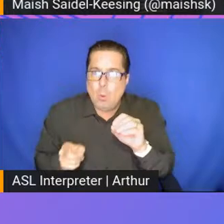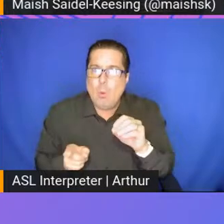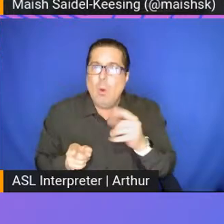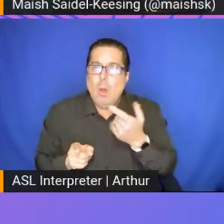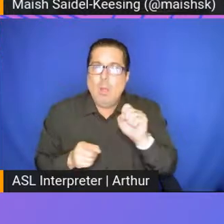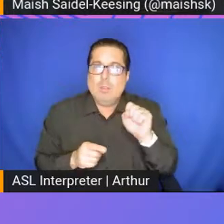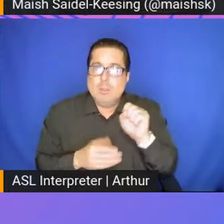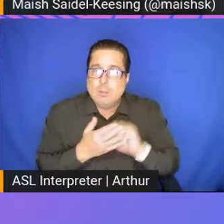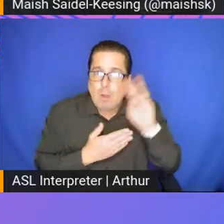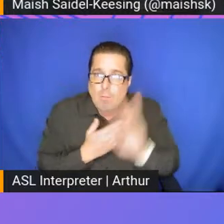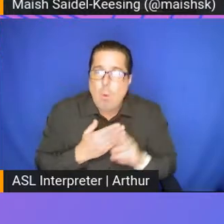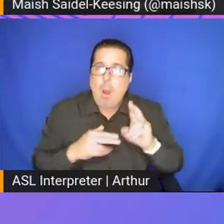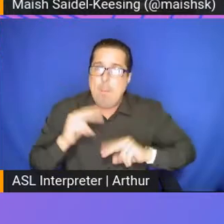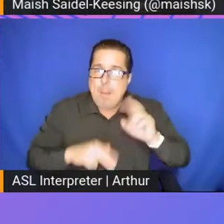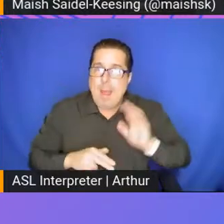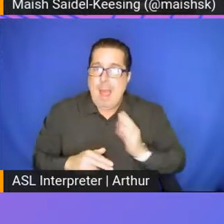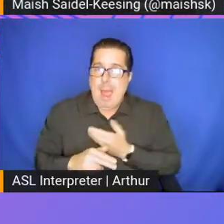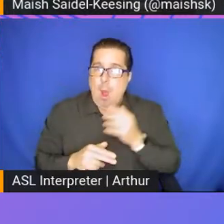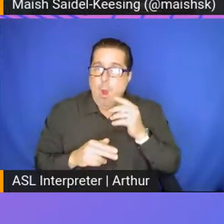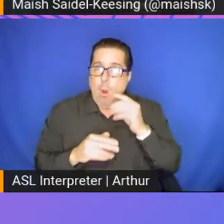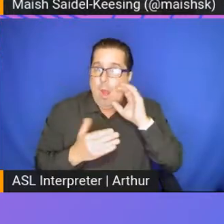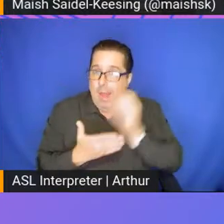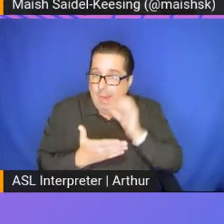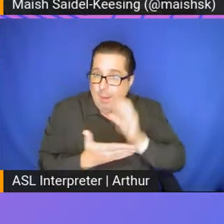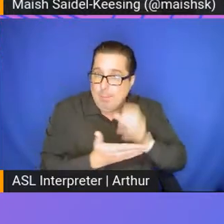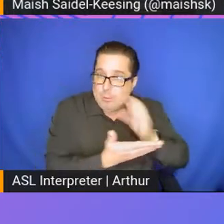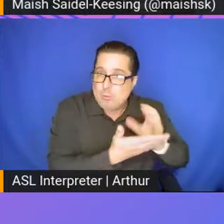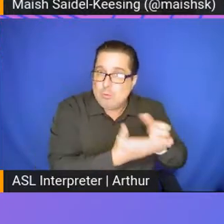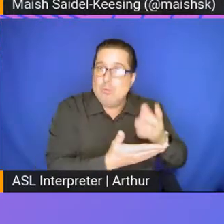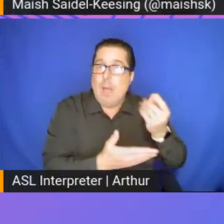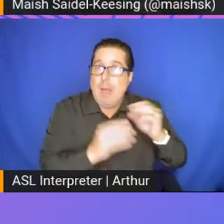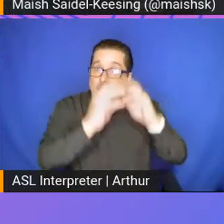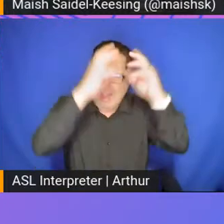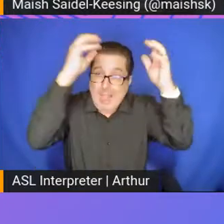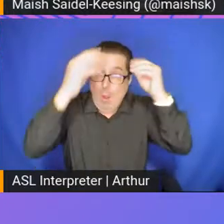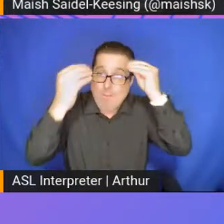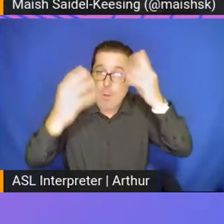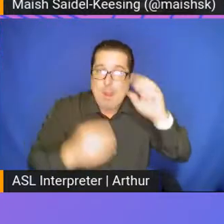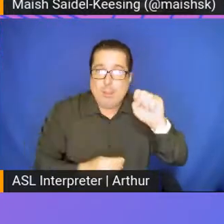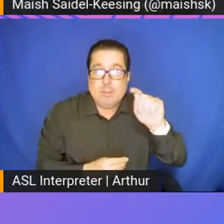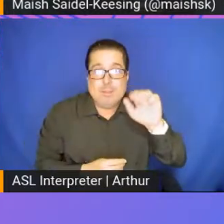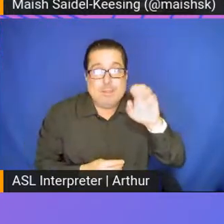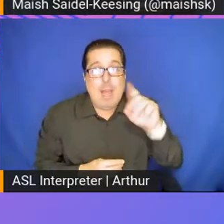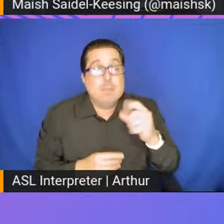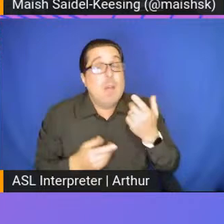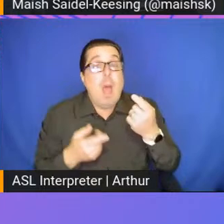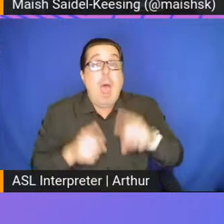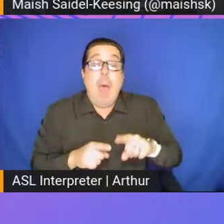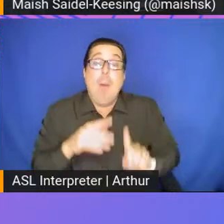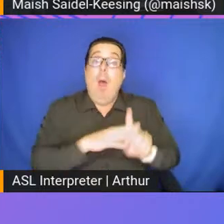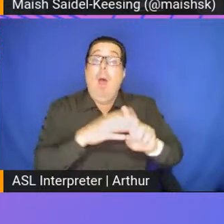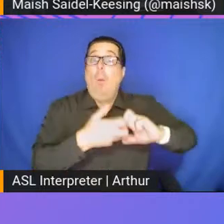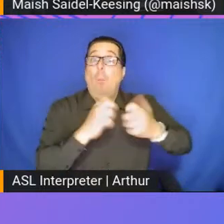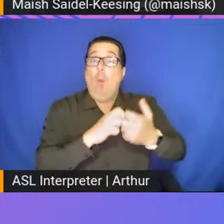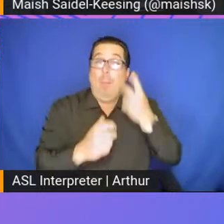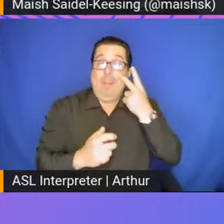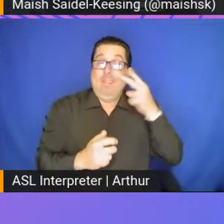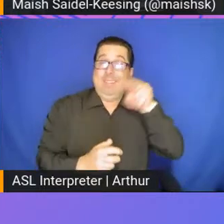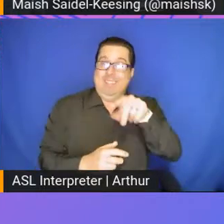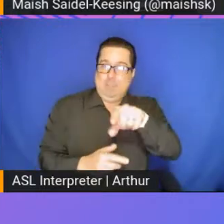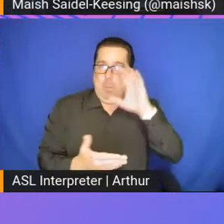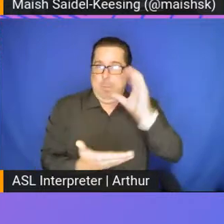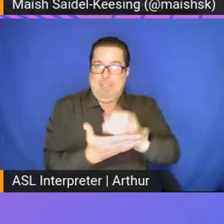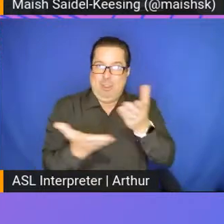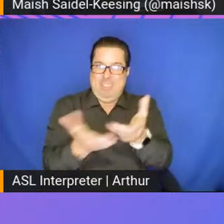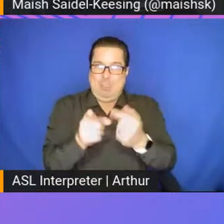our images, and then manage the CloudFormation stacks. But the problem came down to what you see in this picture here, which is